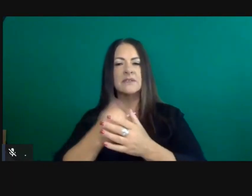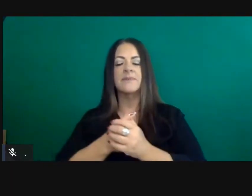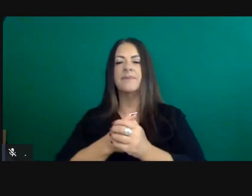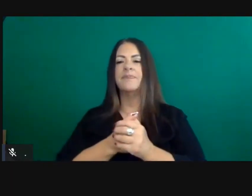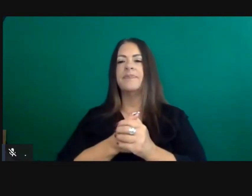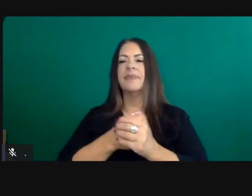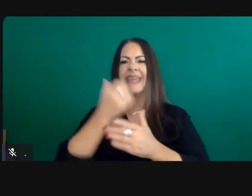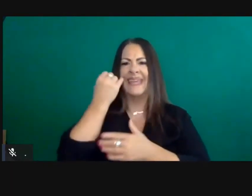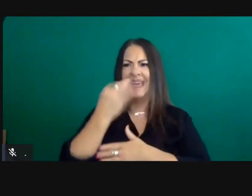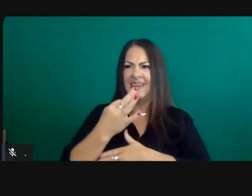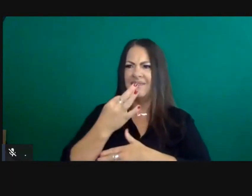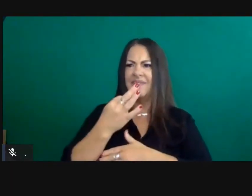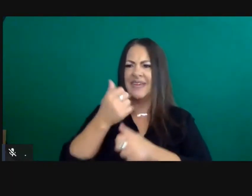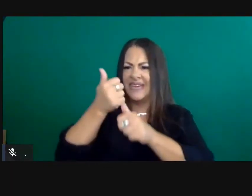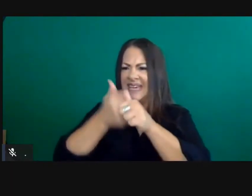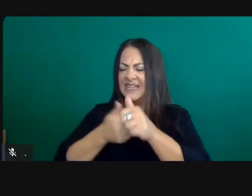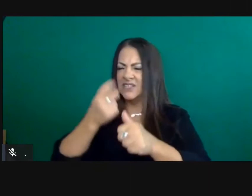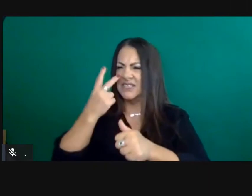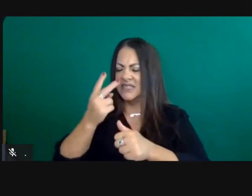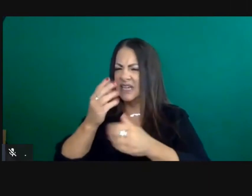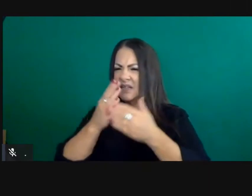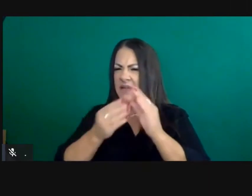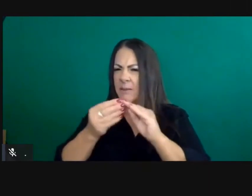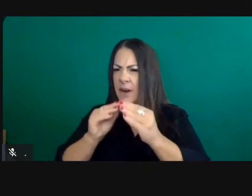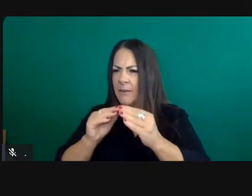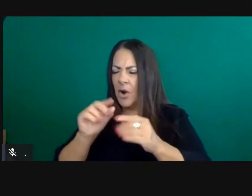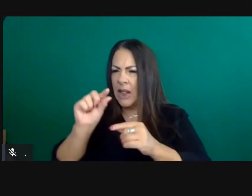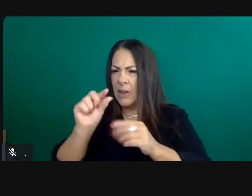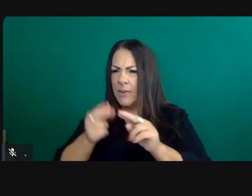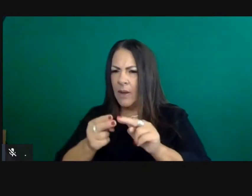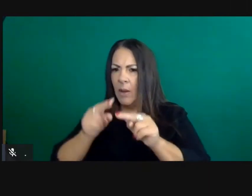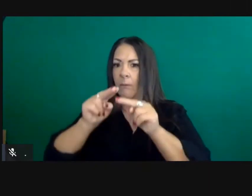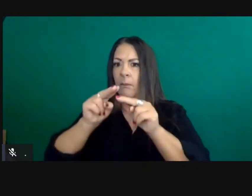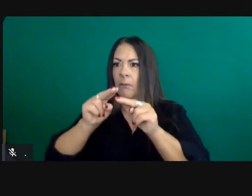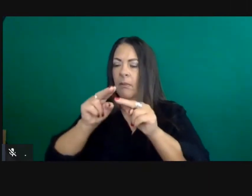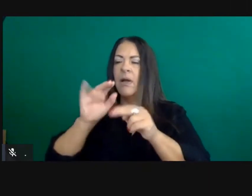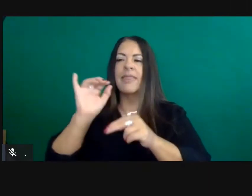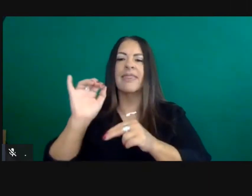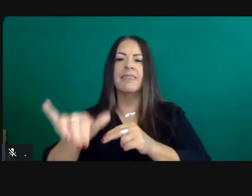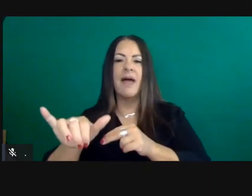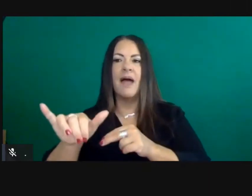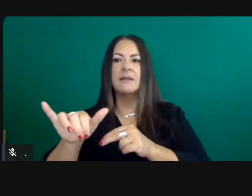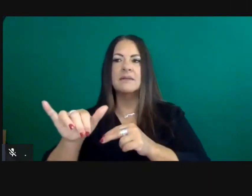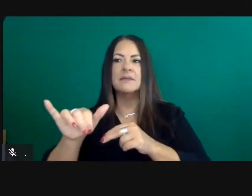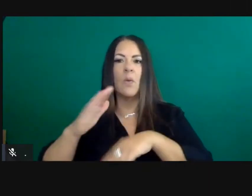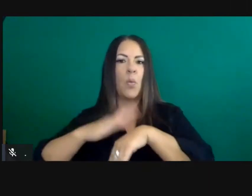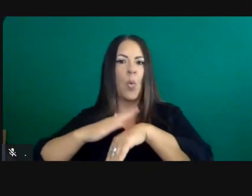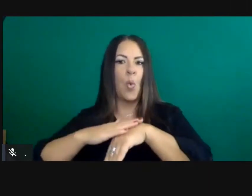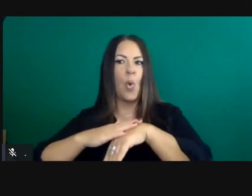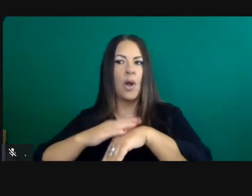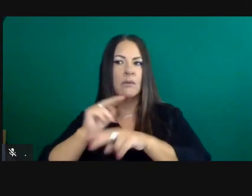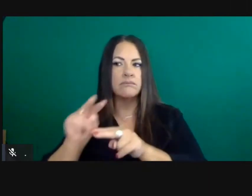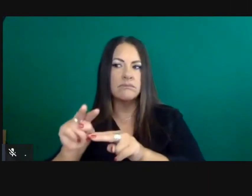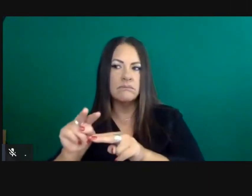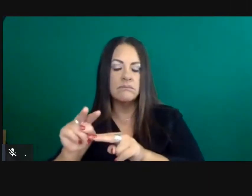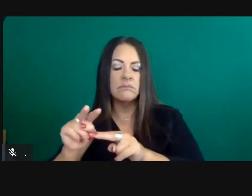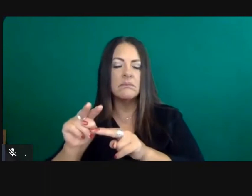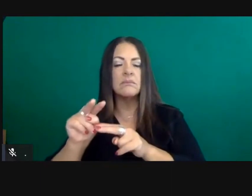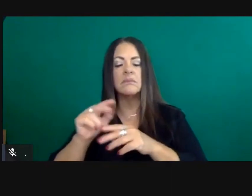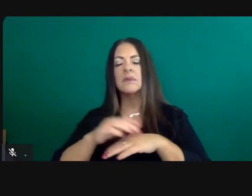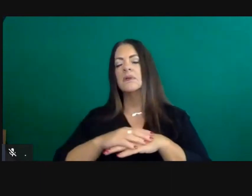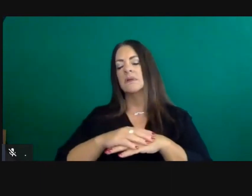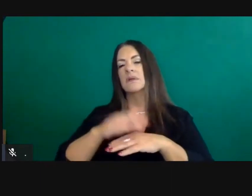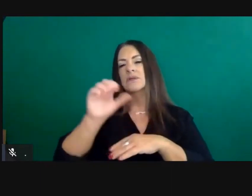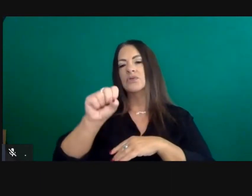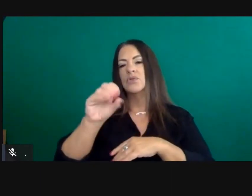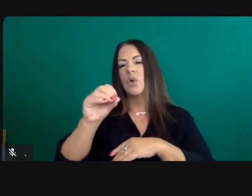signs of increased transmission or any reason to move backwards. I would say that I will reserve final judgment for a couple